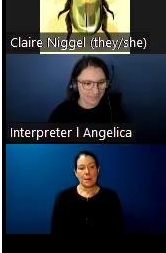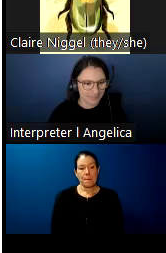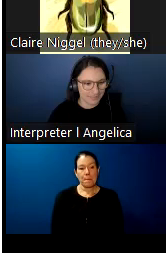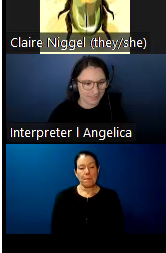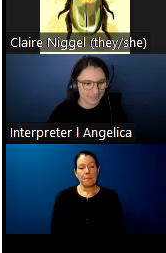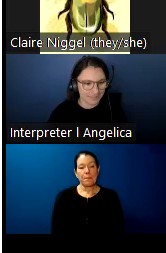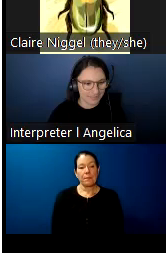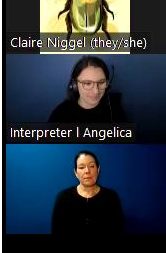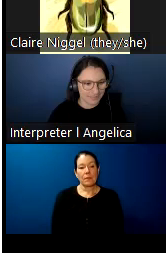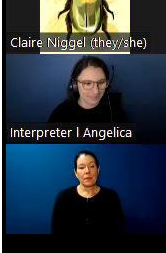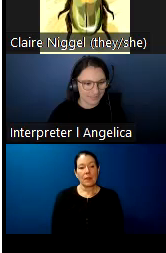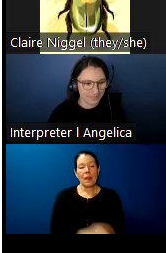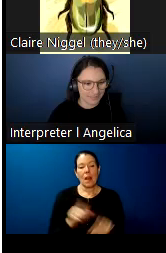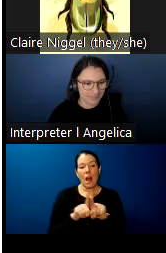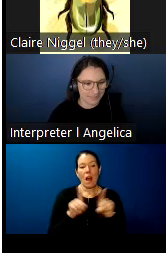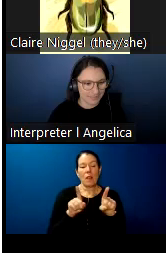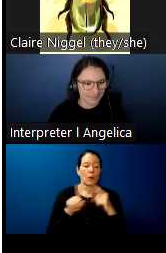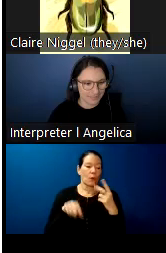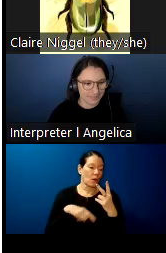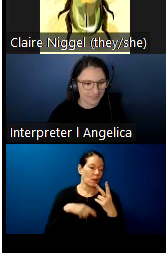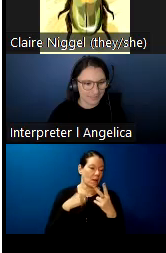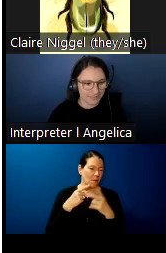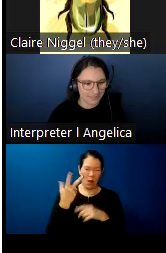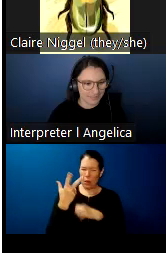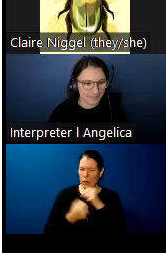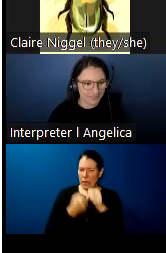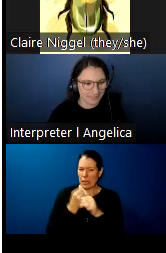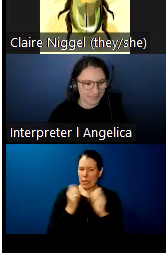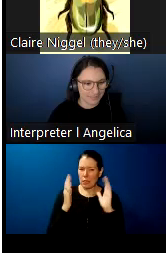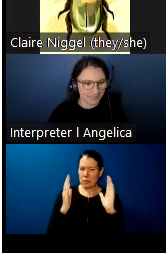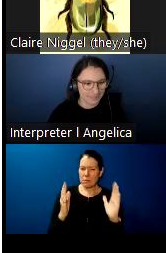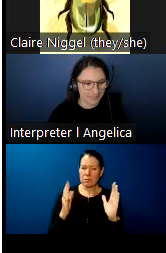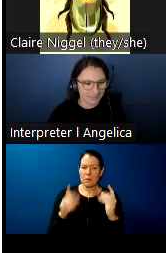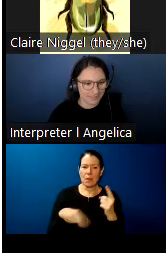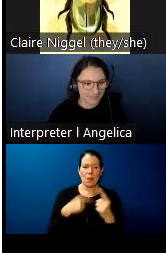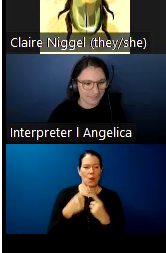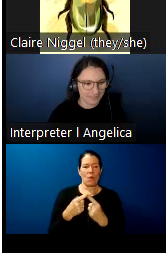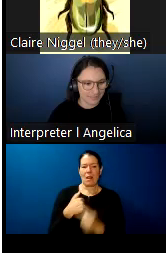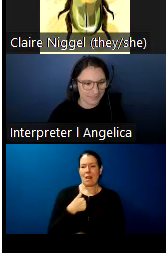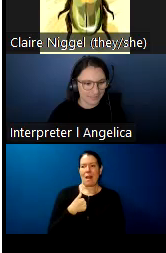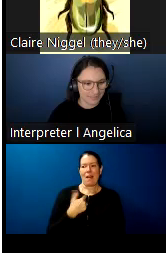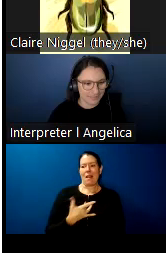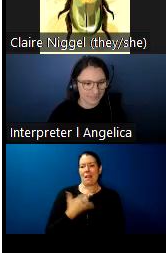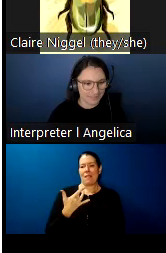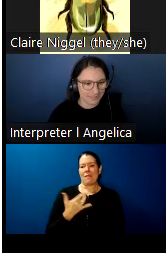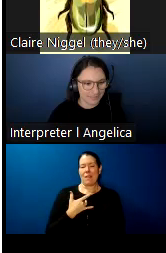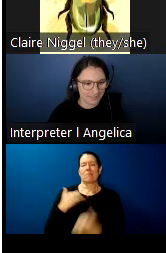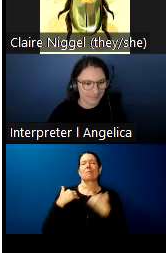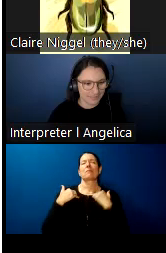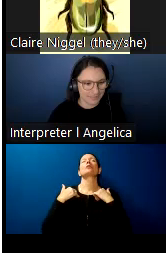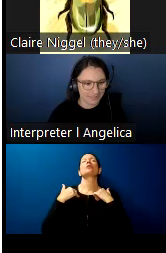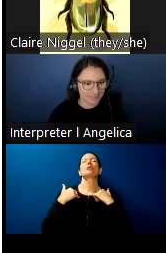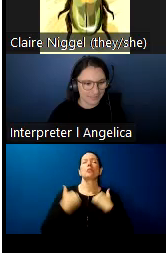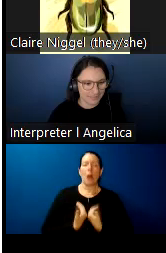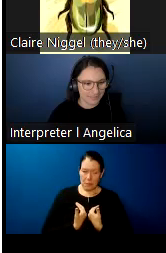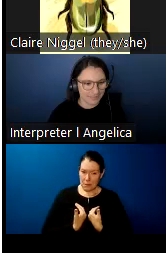There was also about a 3-year period when I just felt absolutely exhausted. I